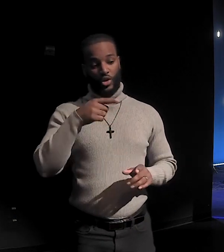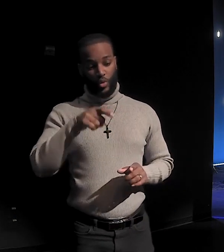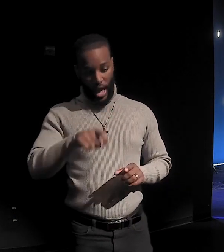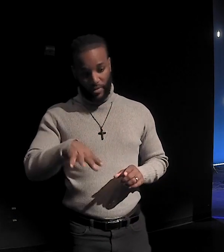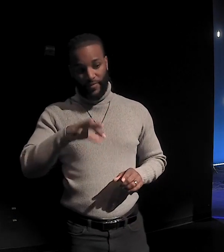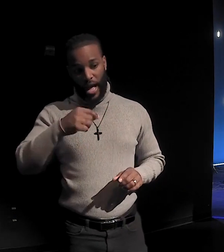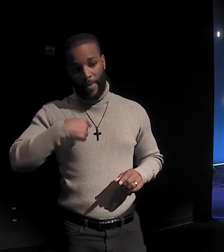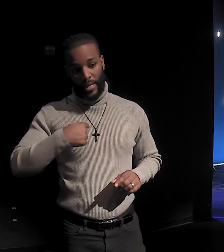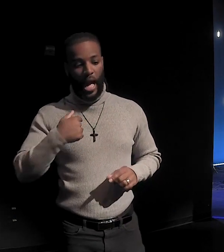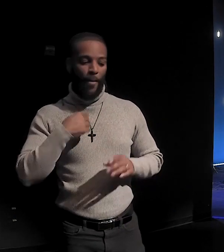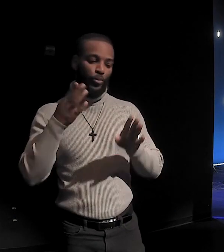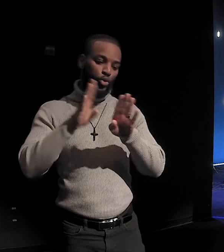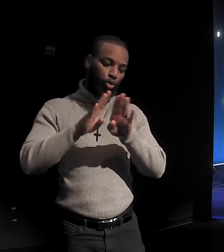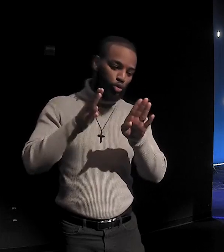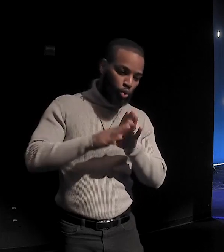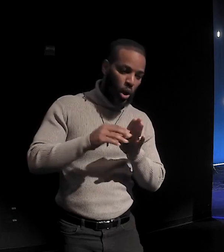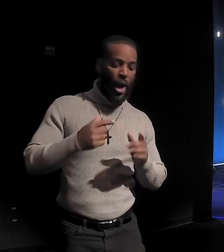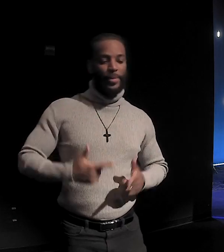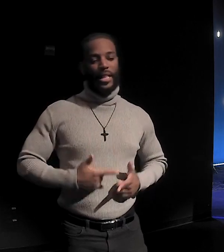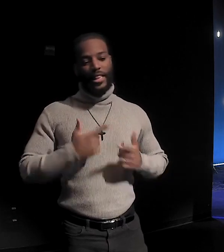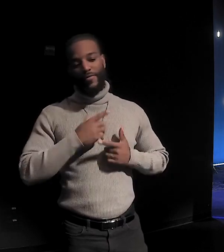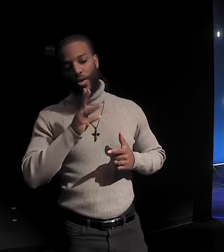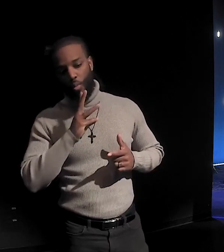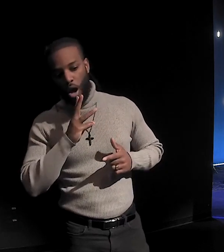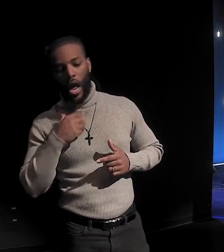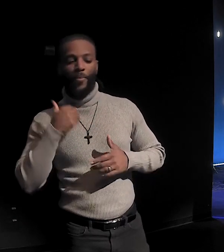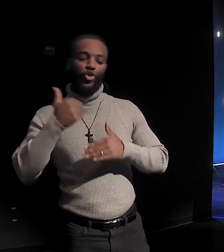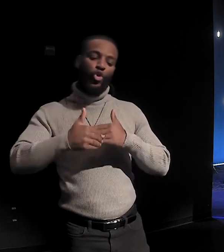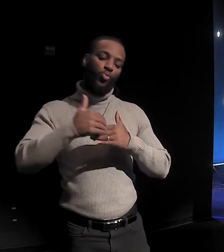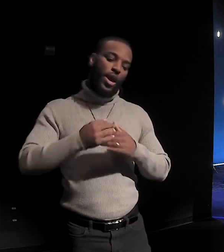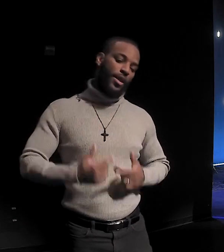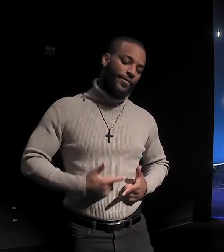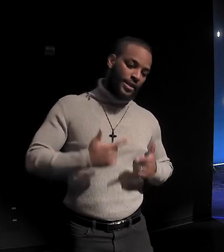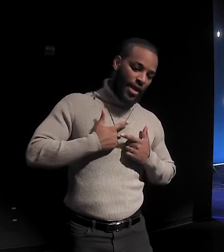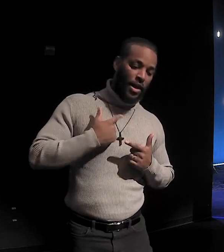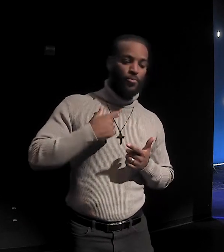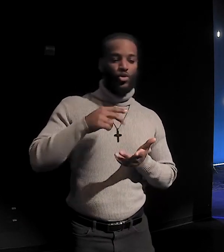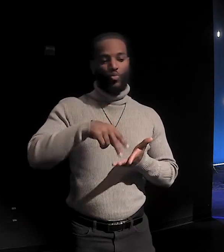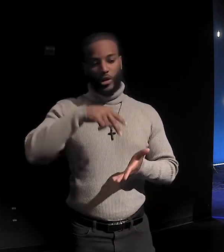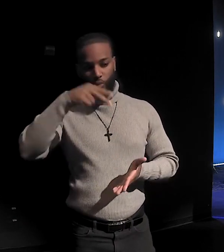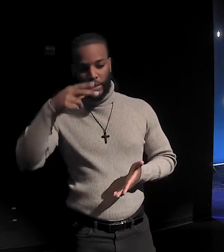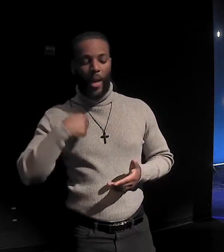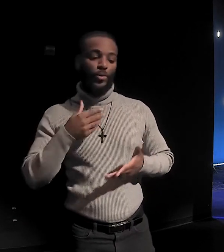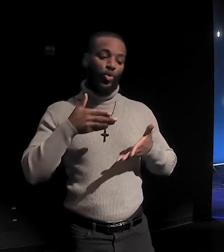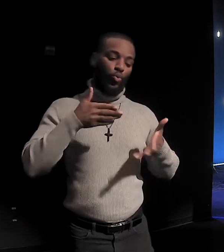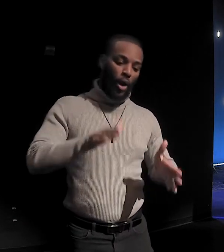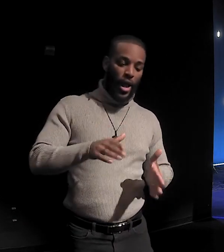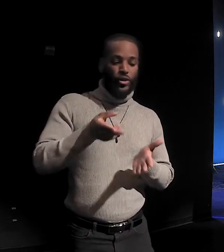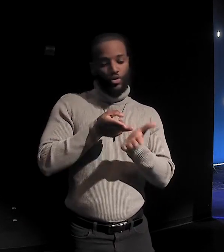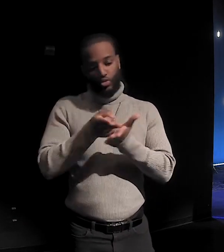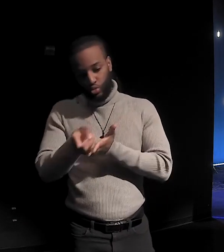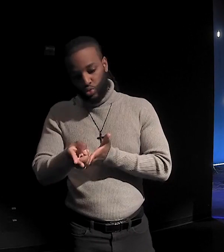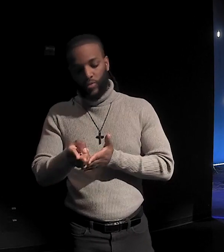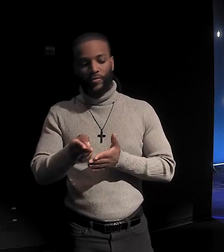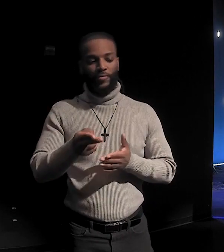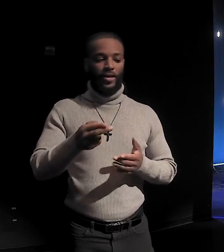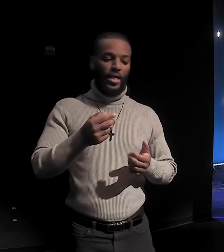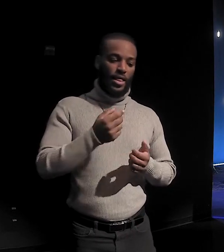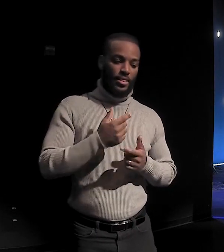the door. I'm the good shepherd. I'm the living water. I'm the bread of life. I'm the resurrection and the life. I'm the way, the truth, and the life. And then this